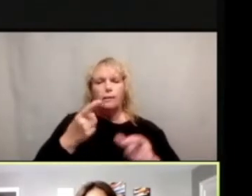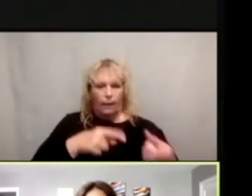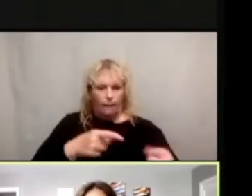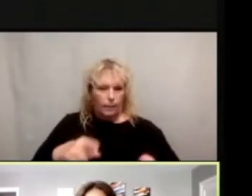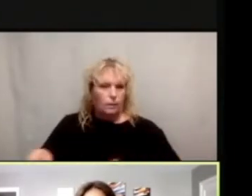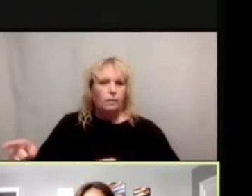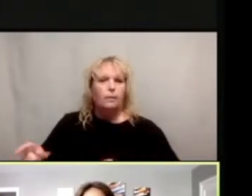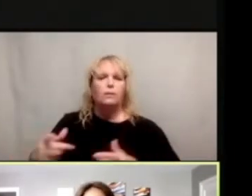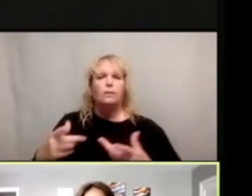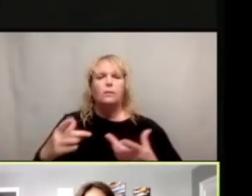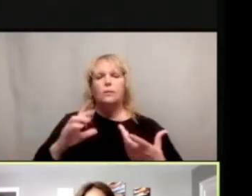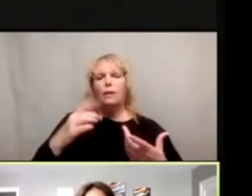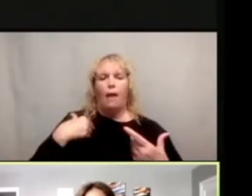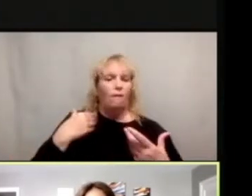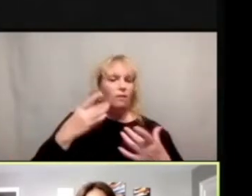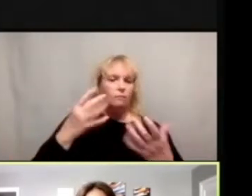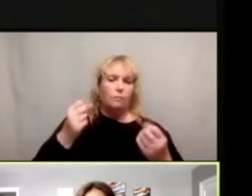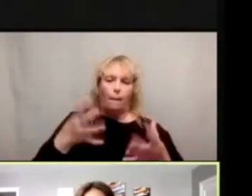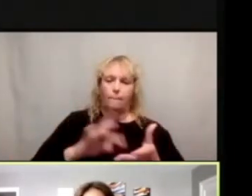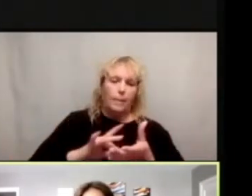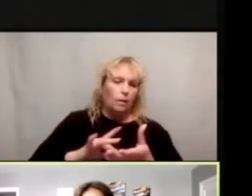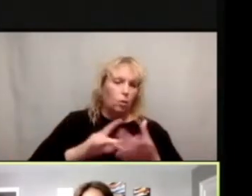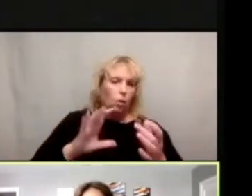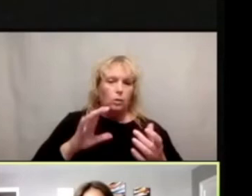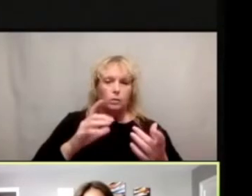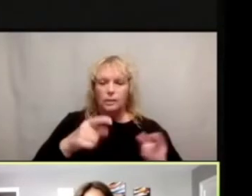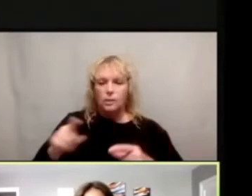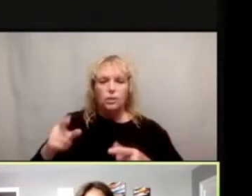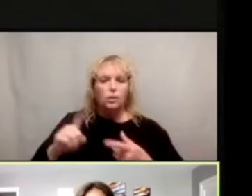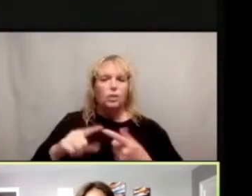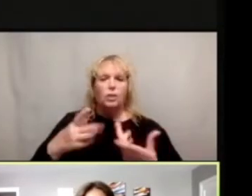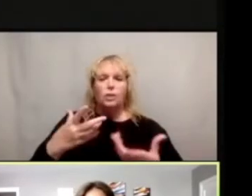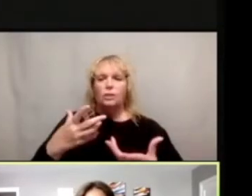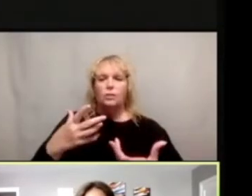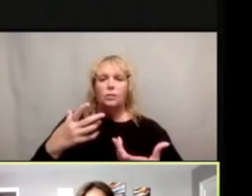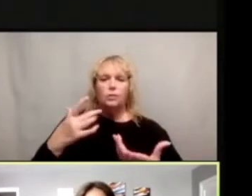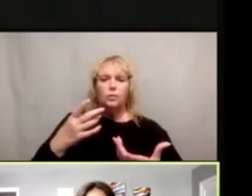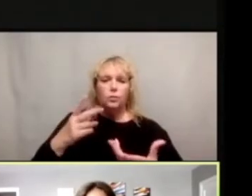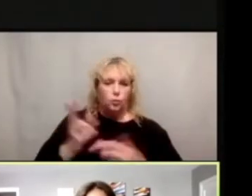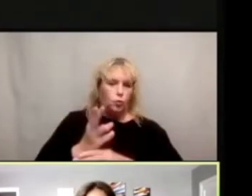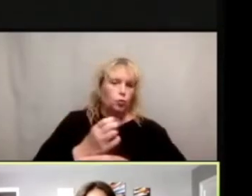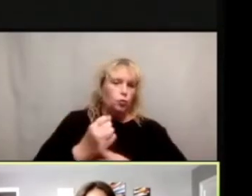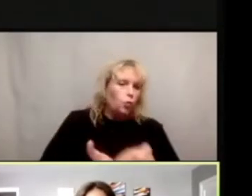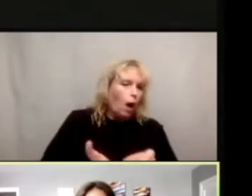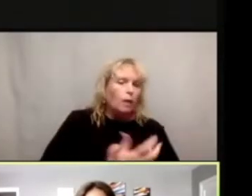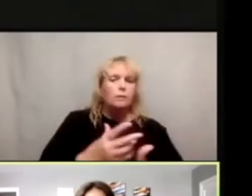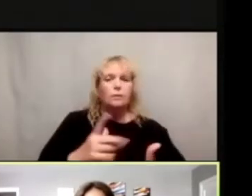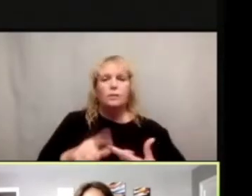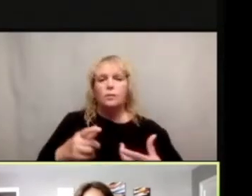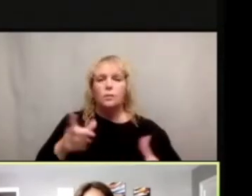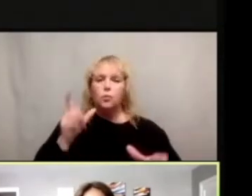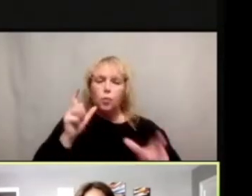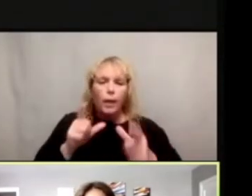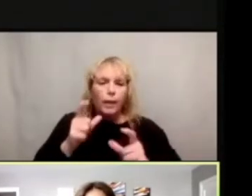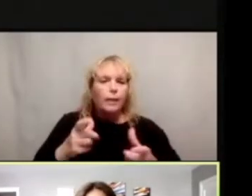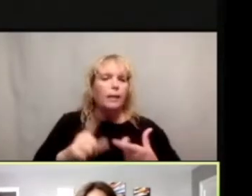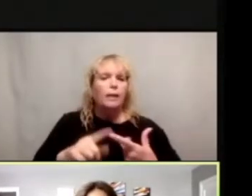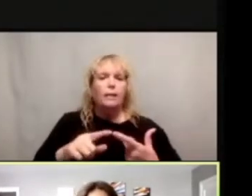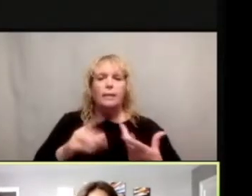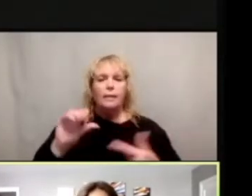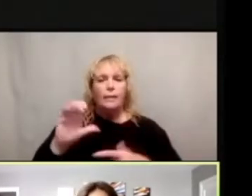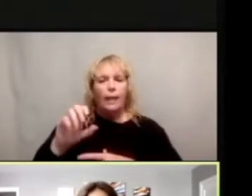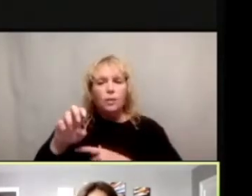chronic medical conditions to substance use, challenges with learning, mental health challenges, cancer, and even early